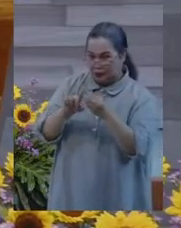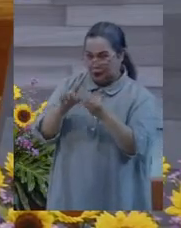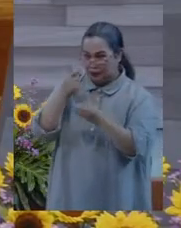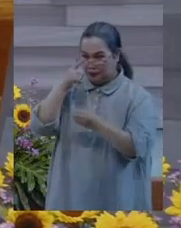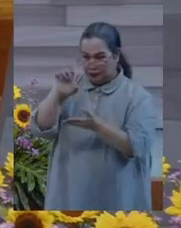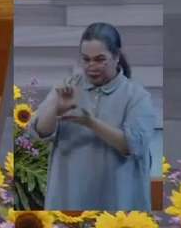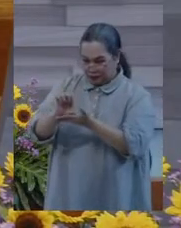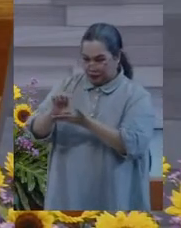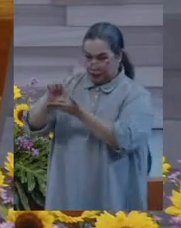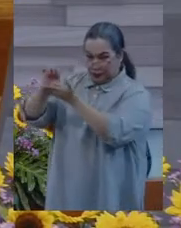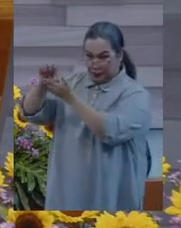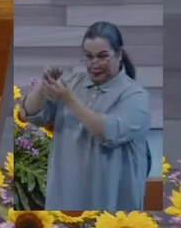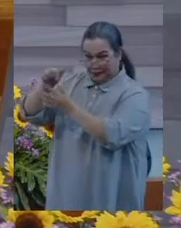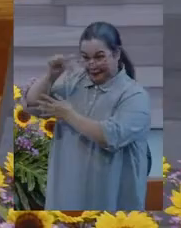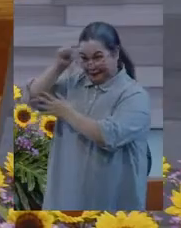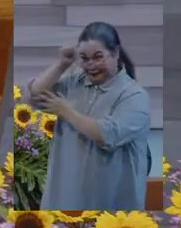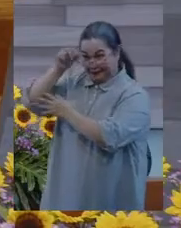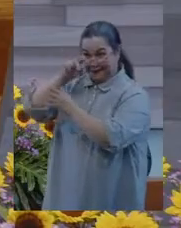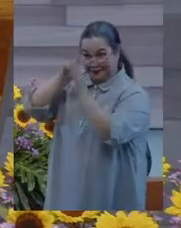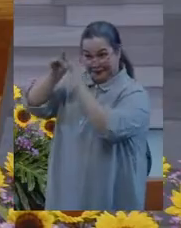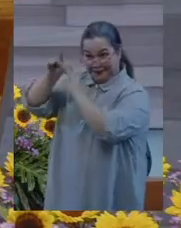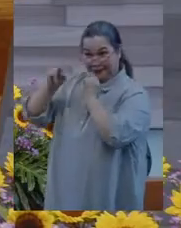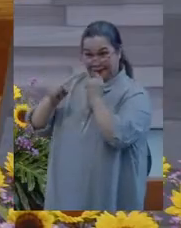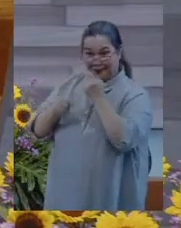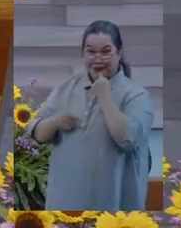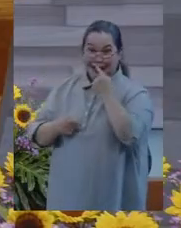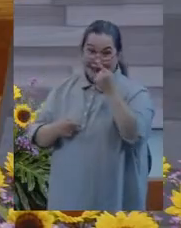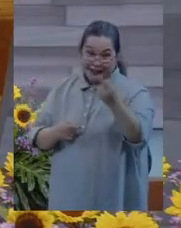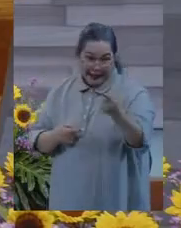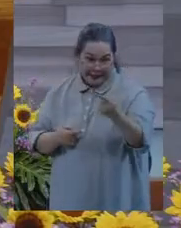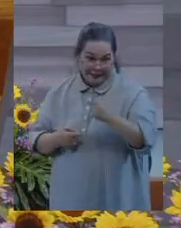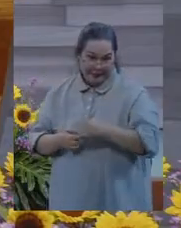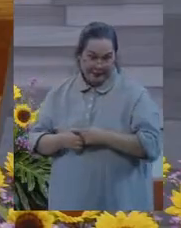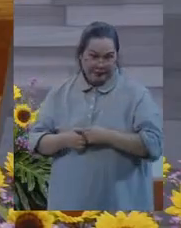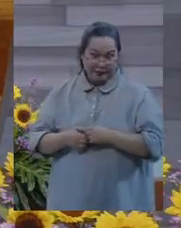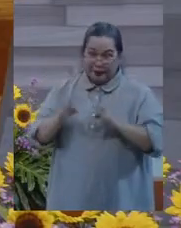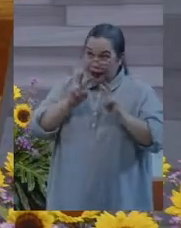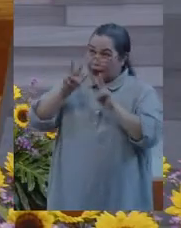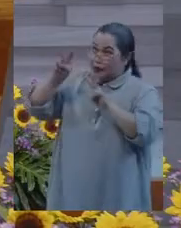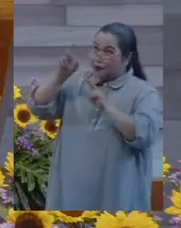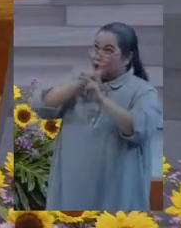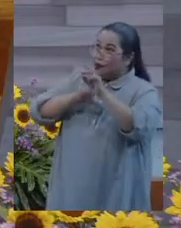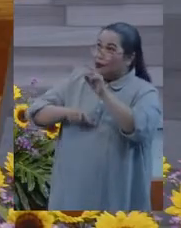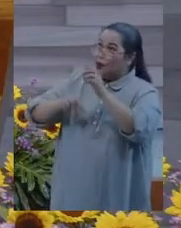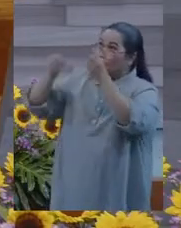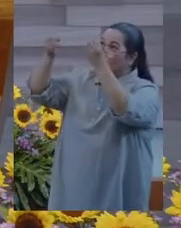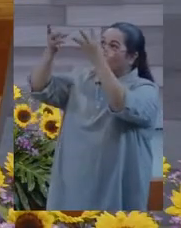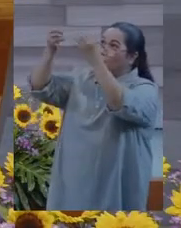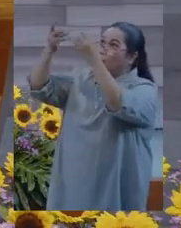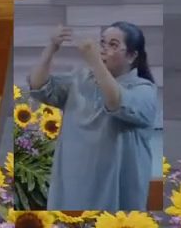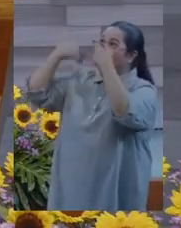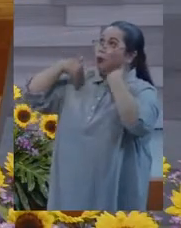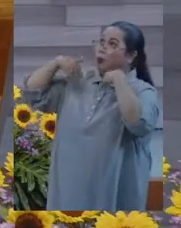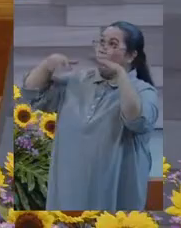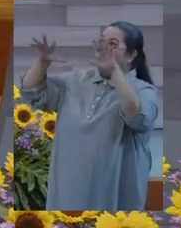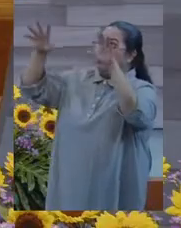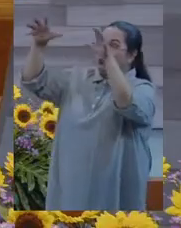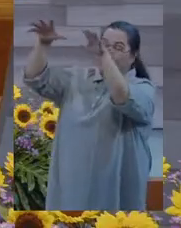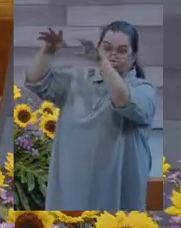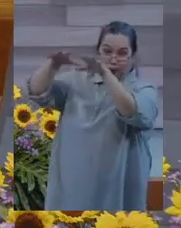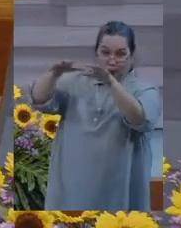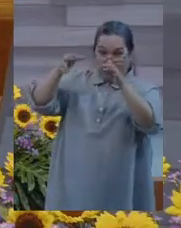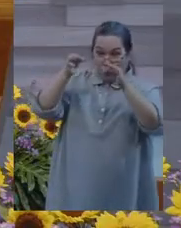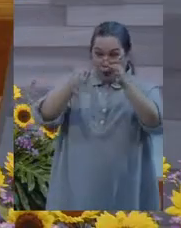Enoch the seventh from Adam prophesied, saying, "Behold, the Lord comes with 10,000s of his holy ones to